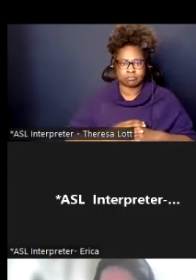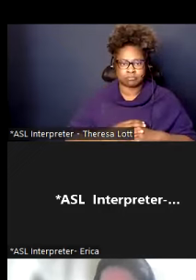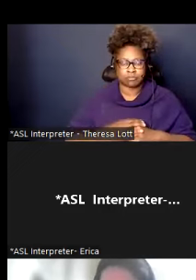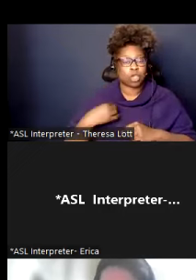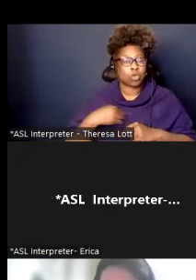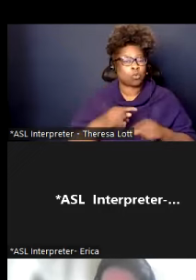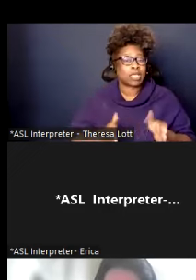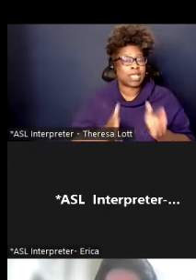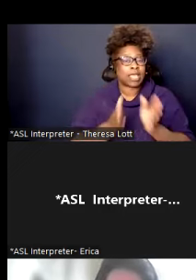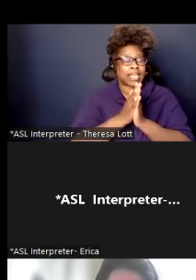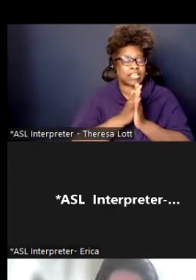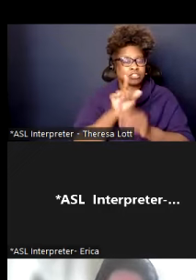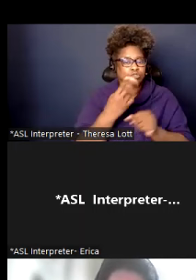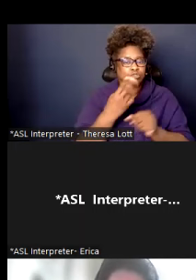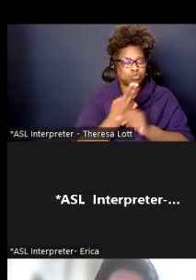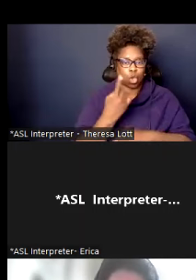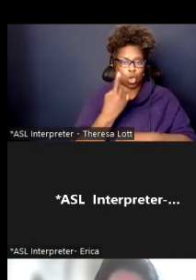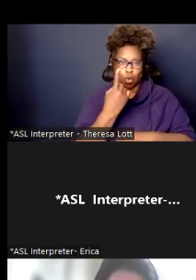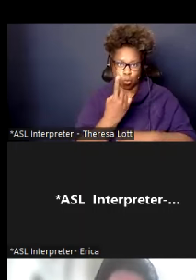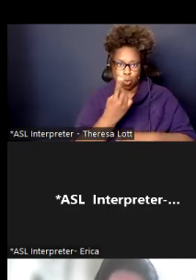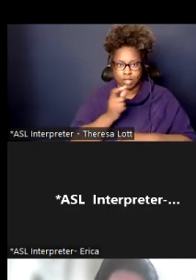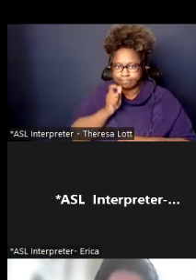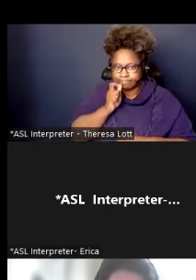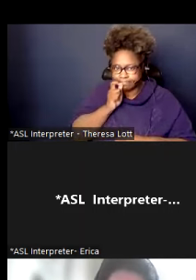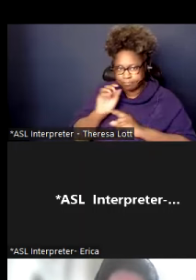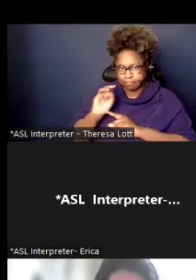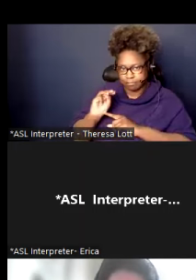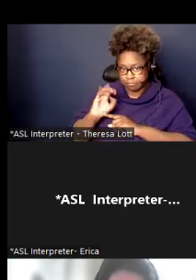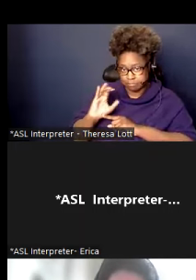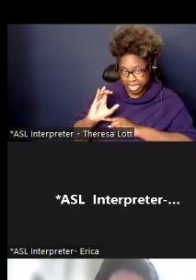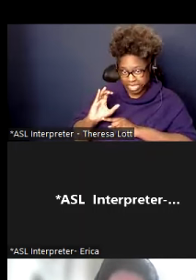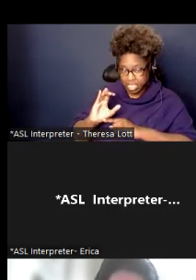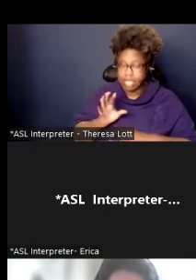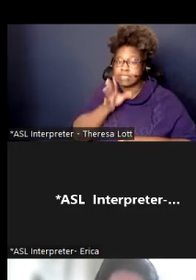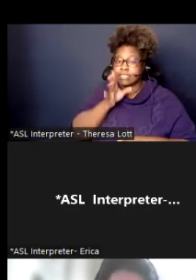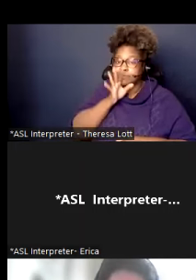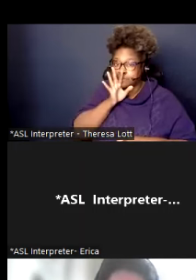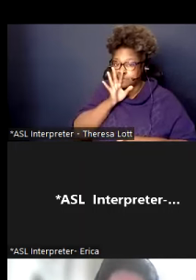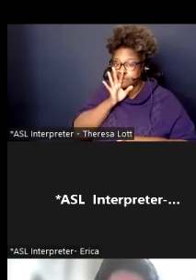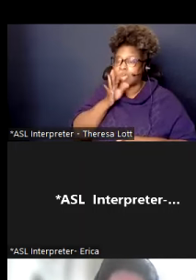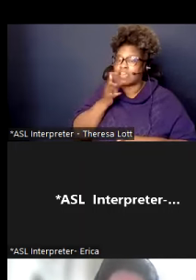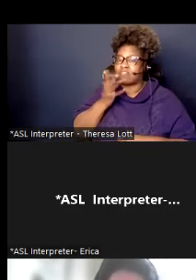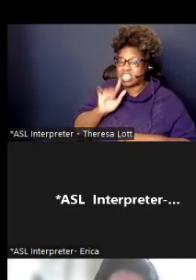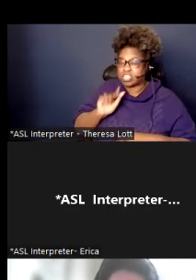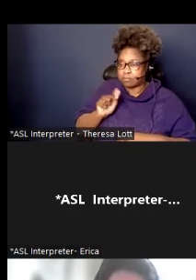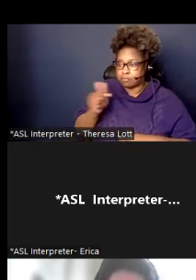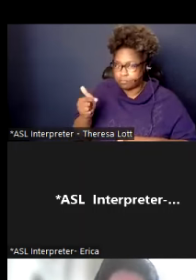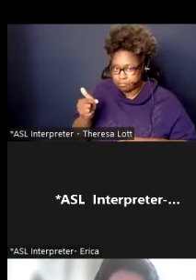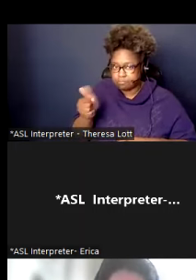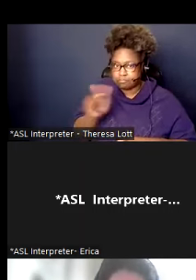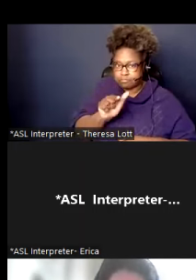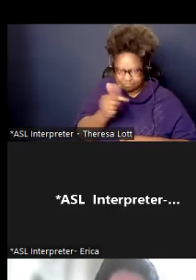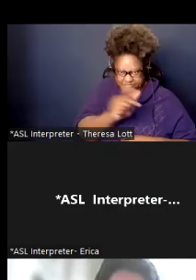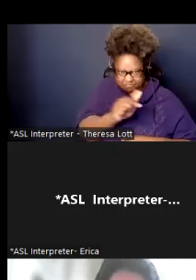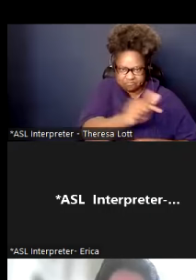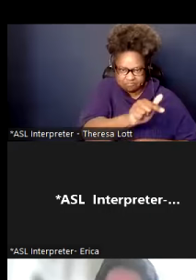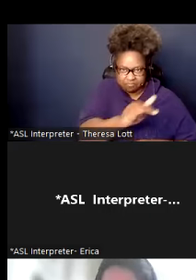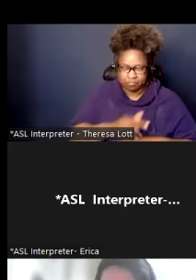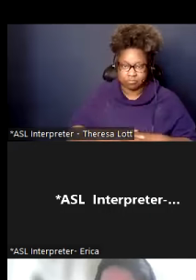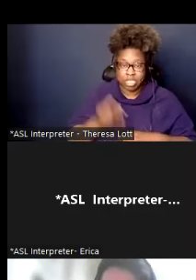one mic. Make sure one person is speaking at a time. If you wish to speak, you can use the raised hand feature on